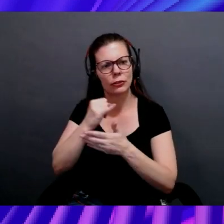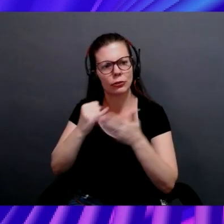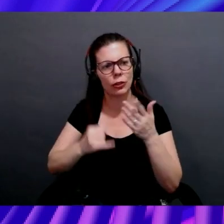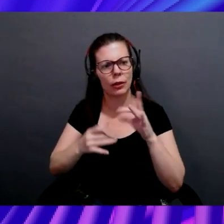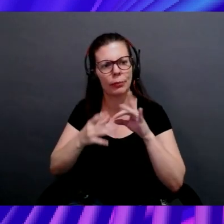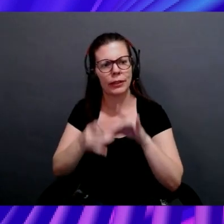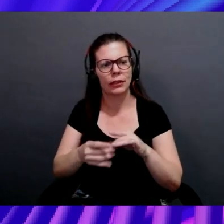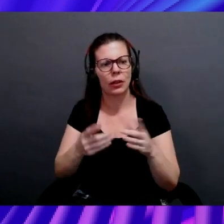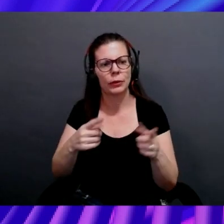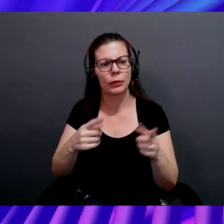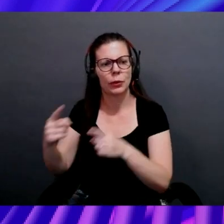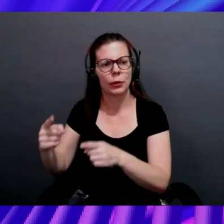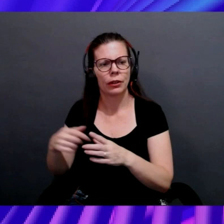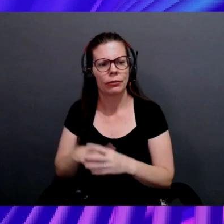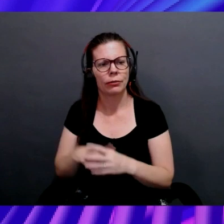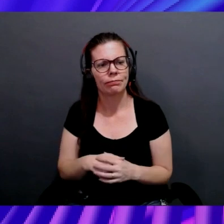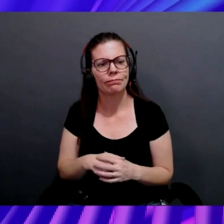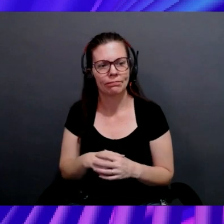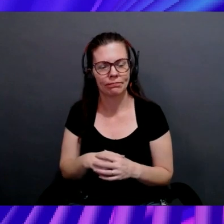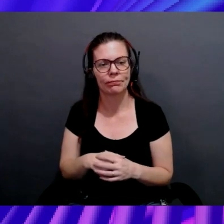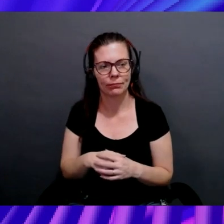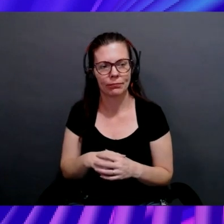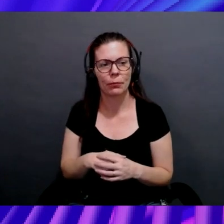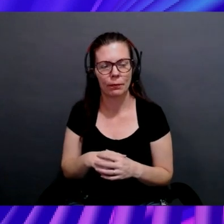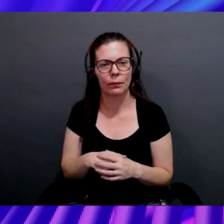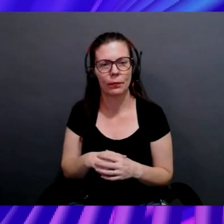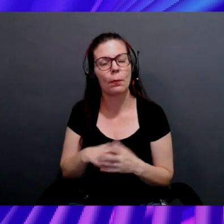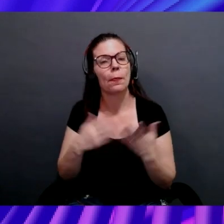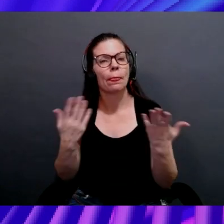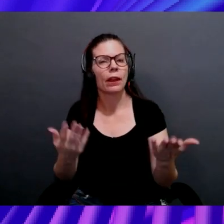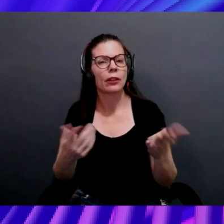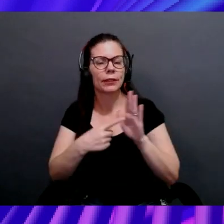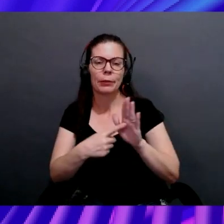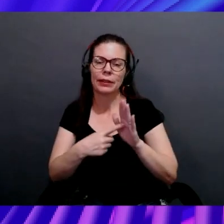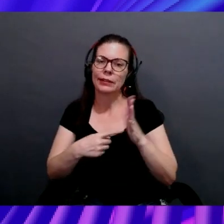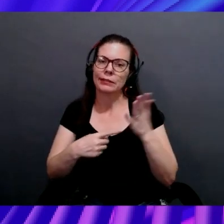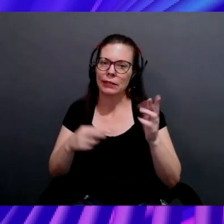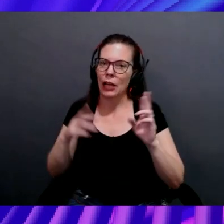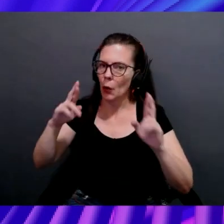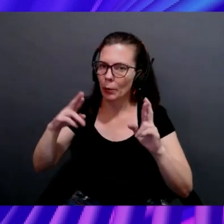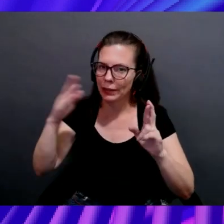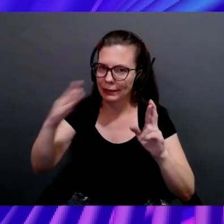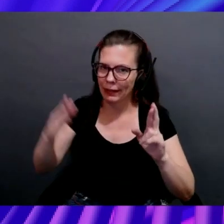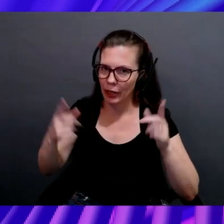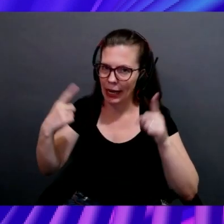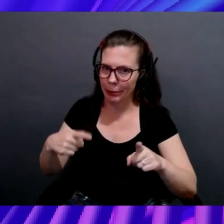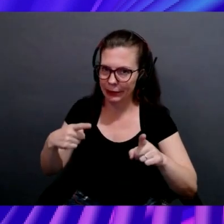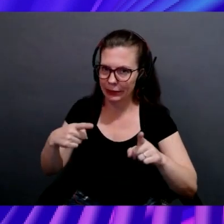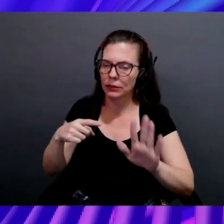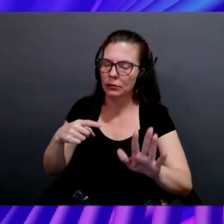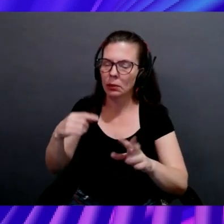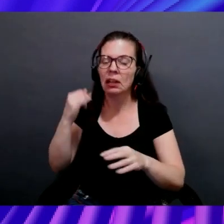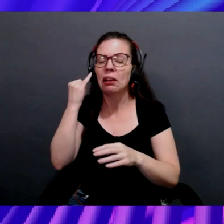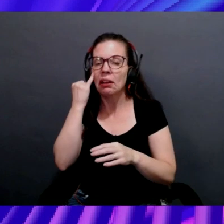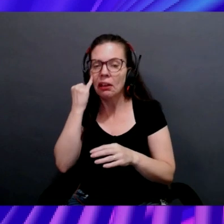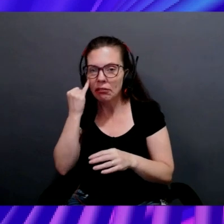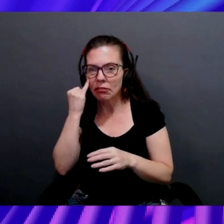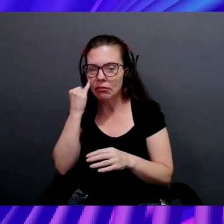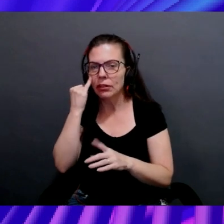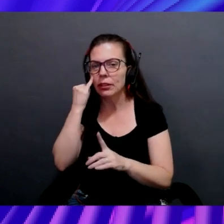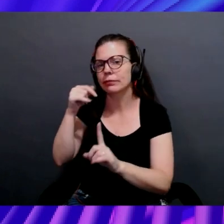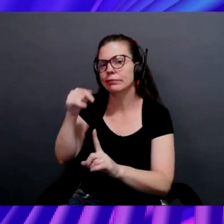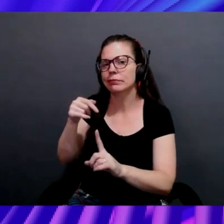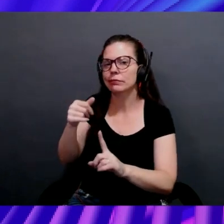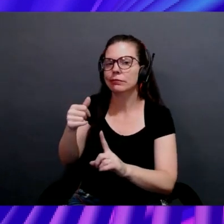place. So let's say, heaven forbid, hope it never happens to anybody, but you're being subjected to a denial of